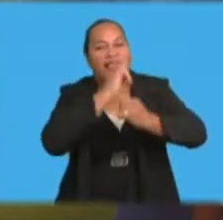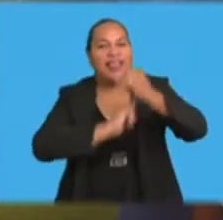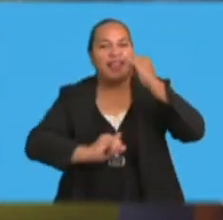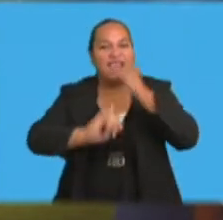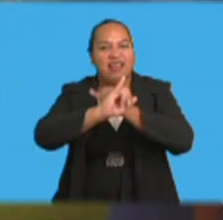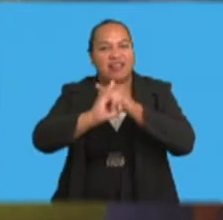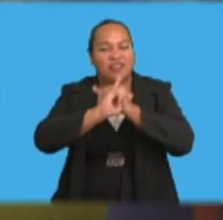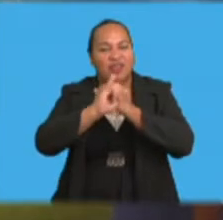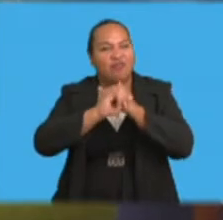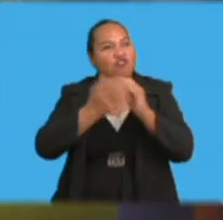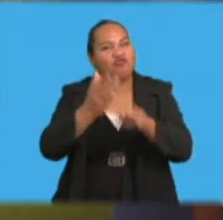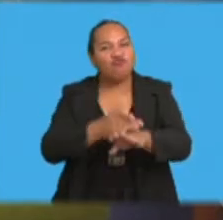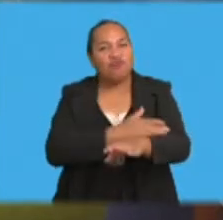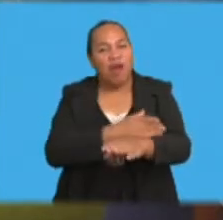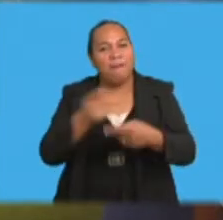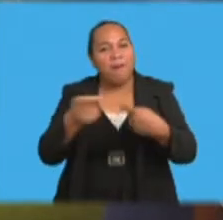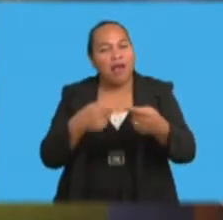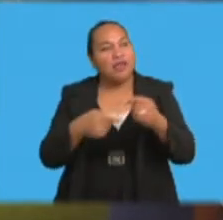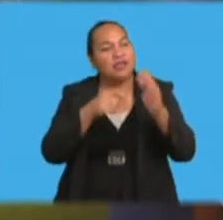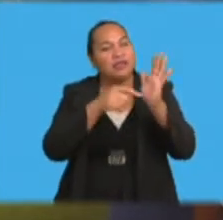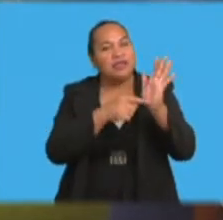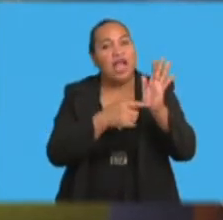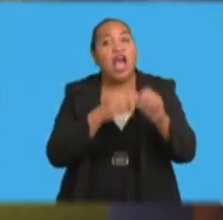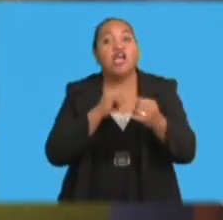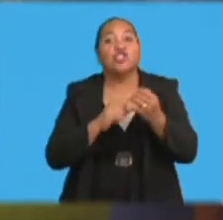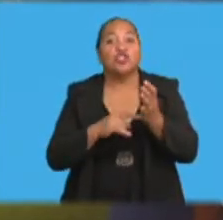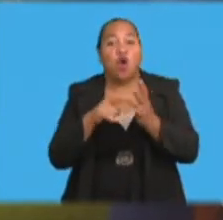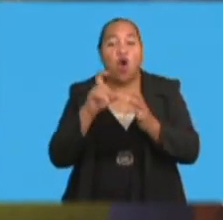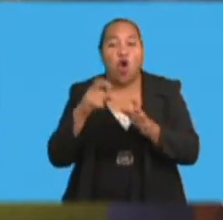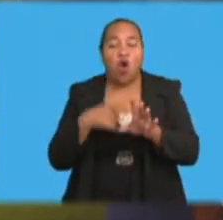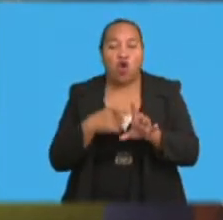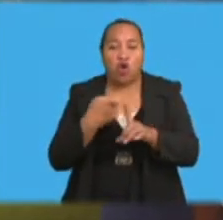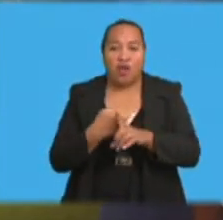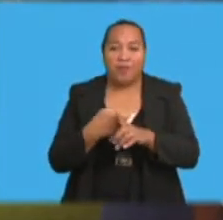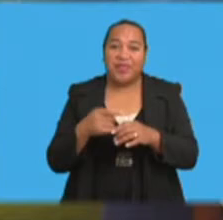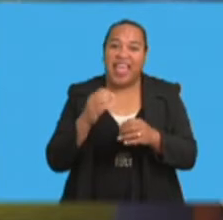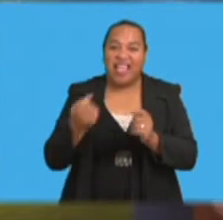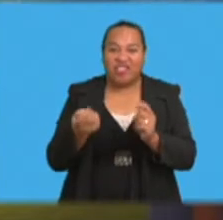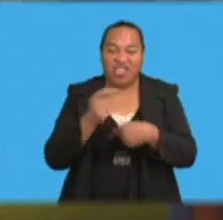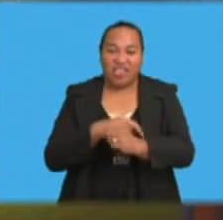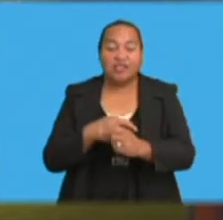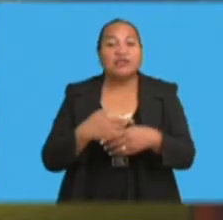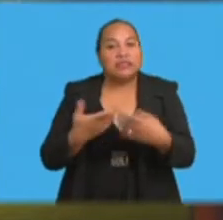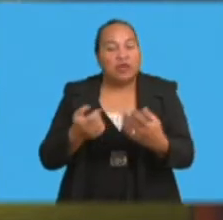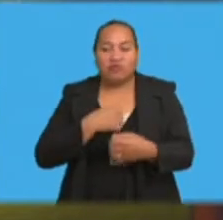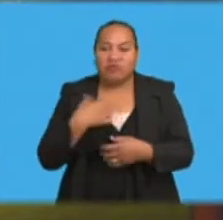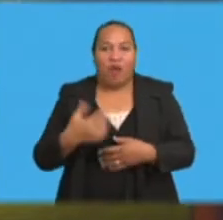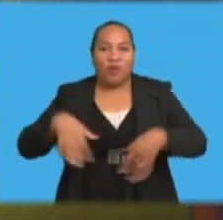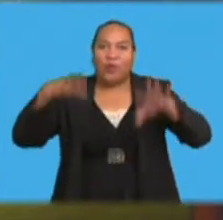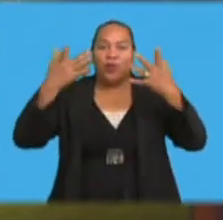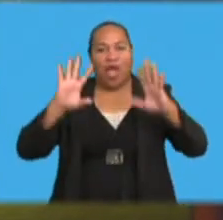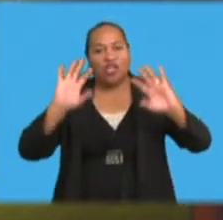Stock Exchange, Madam Speaker, a first for any Fijian bonds to be listed on the London Stock Exchange. It is, of course, Madam Speaker, a remarkable recognition and